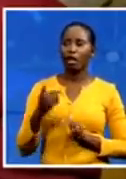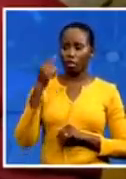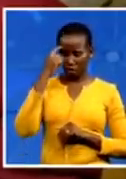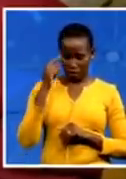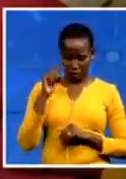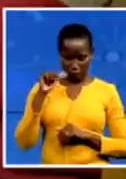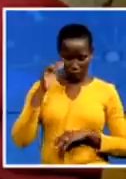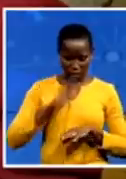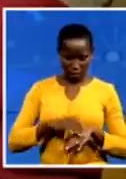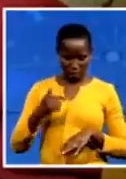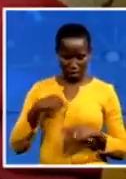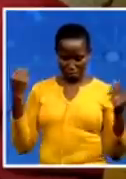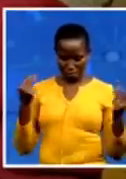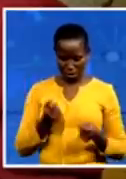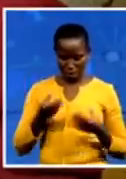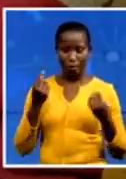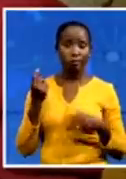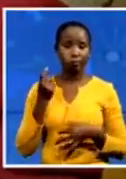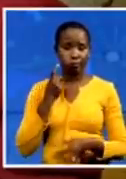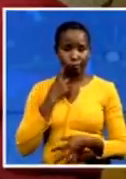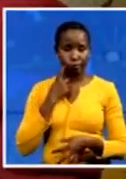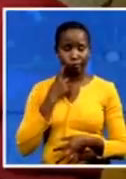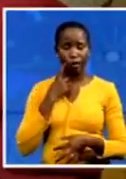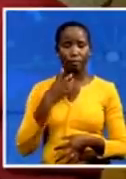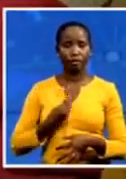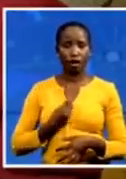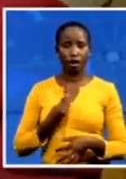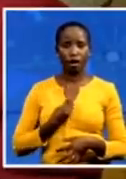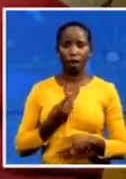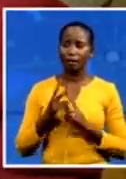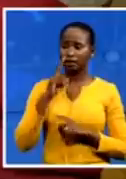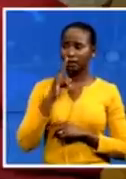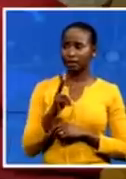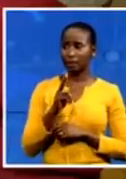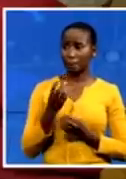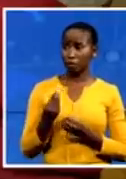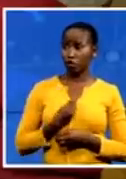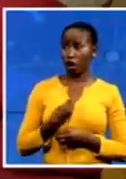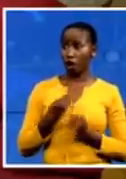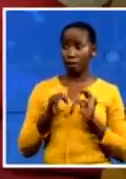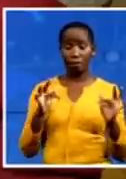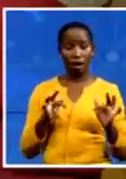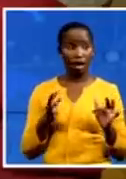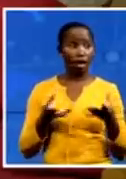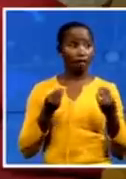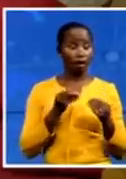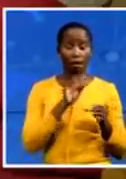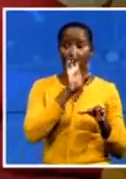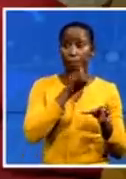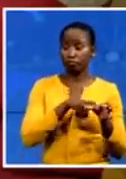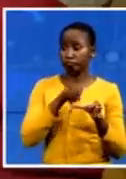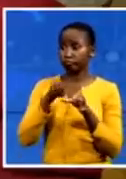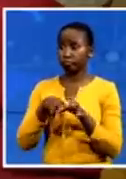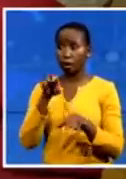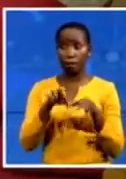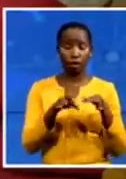isn't often seen of young people in politics, and something that puts them off. And just the collegiality that I've had with people in other parties,